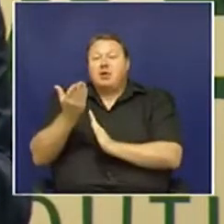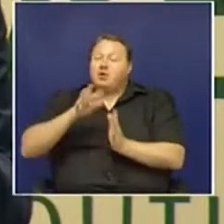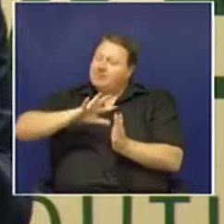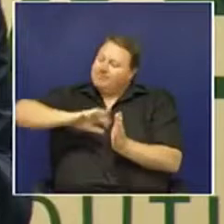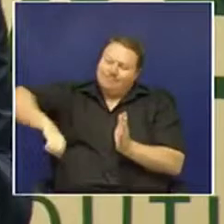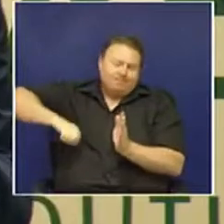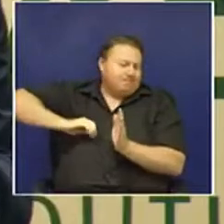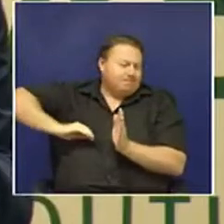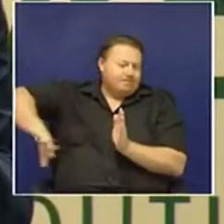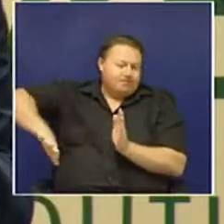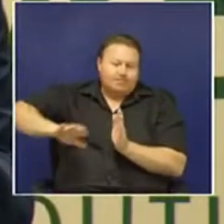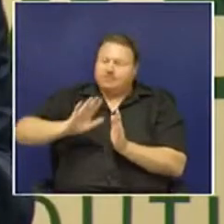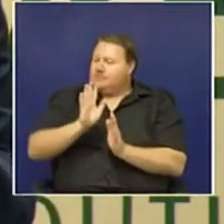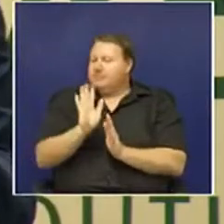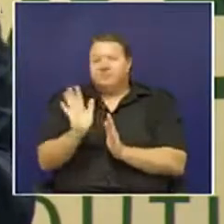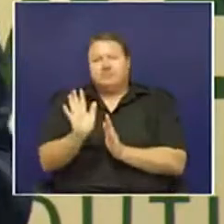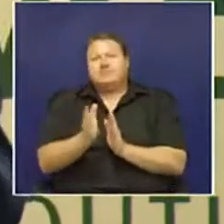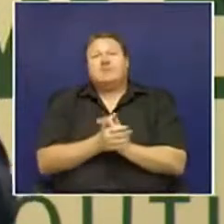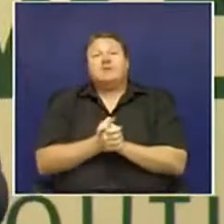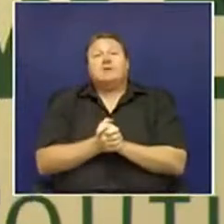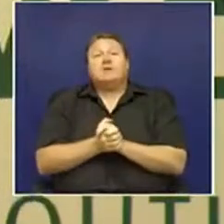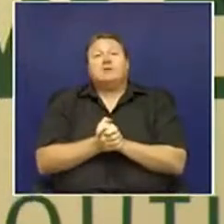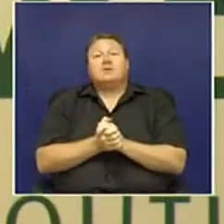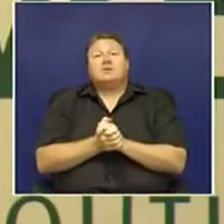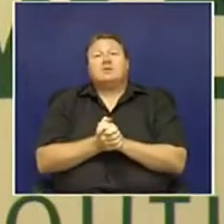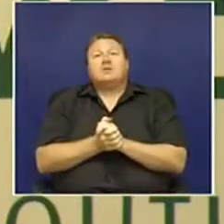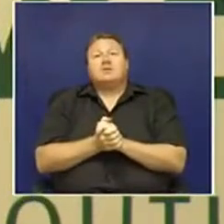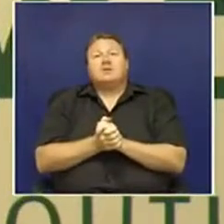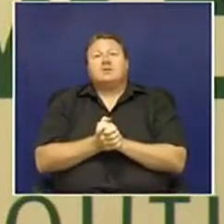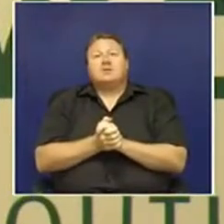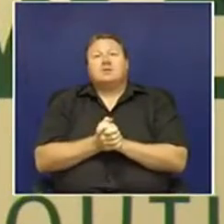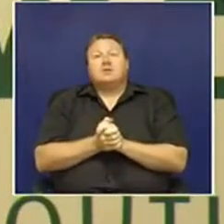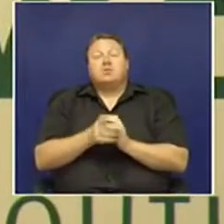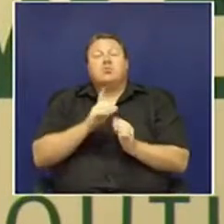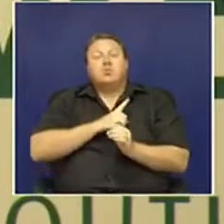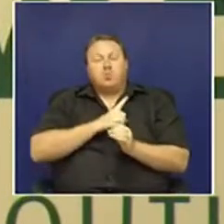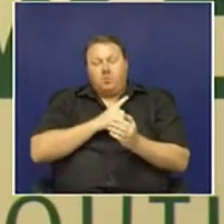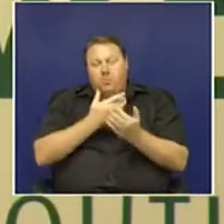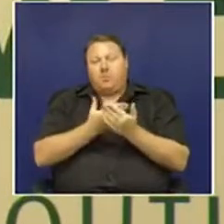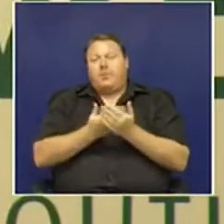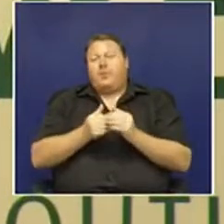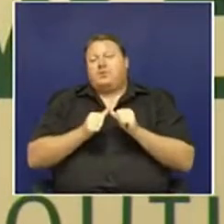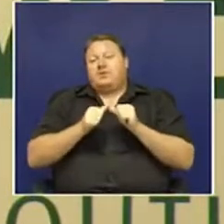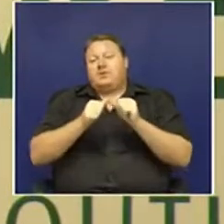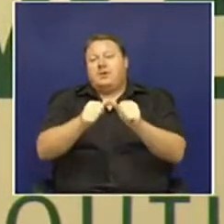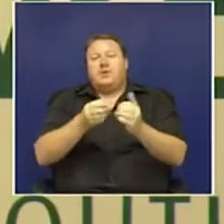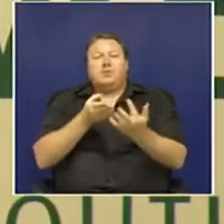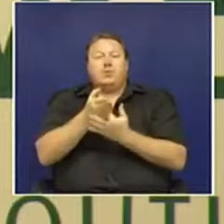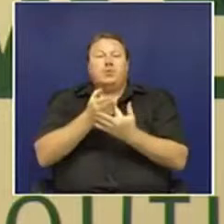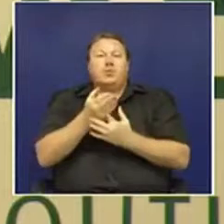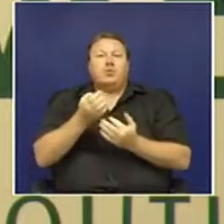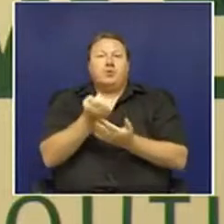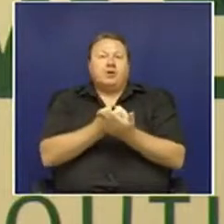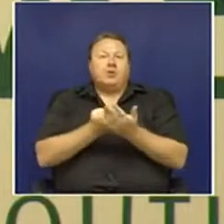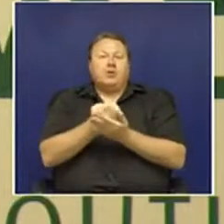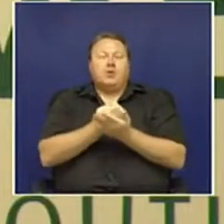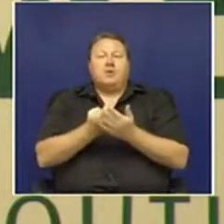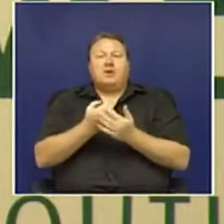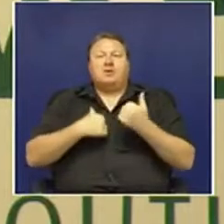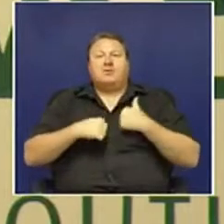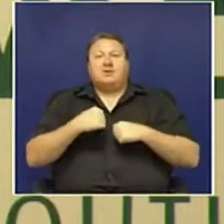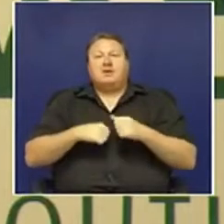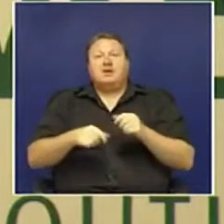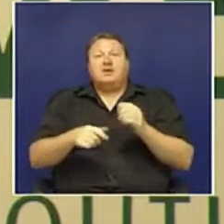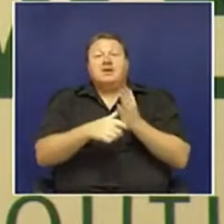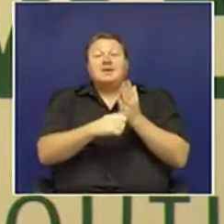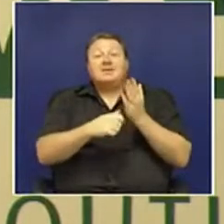fiscal sustainability or economic activity at risk. We are also proposing additional tax measures to